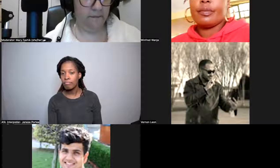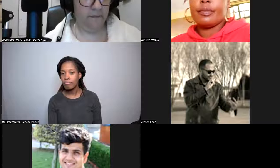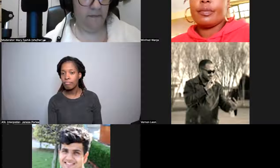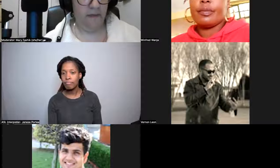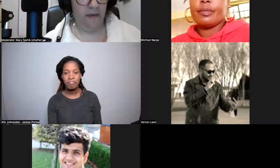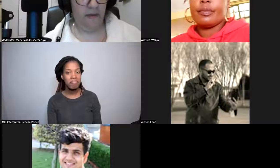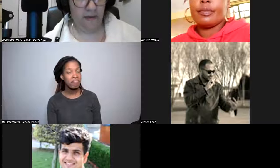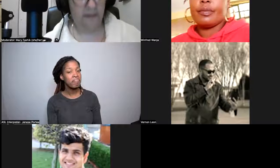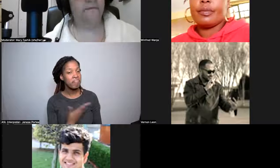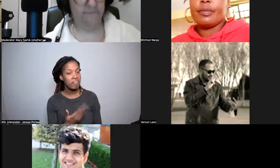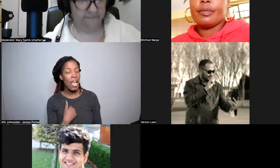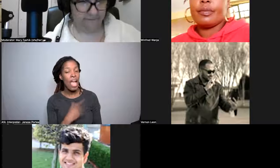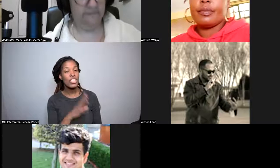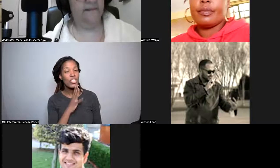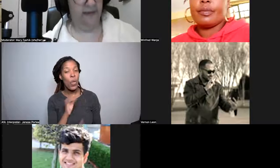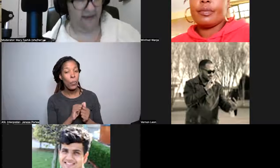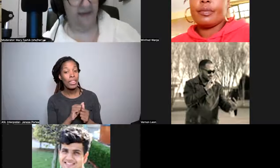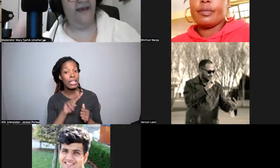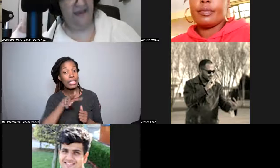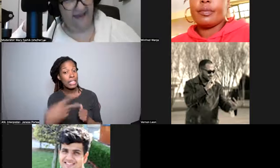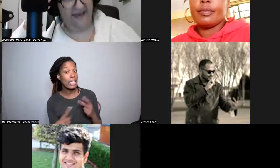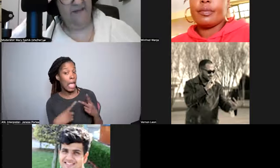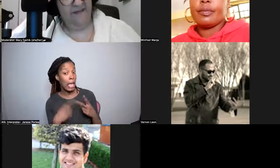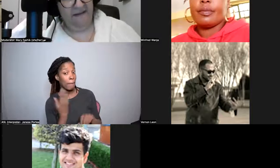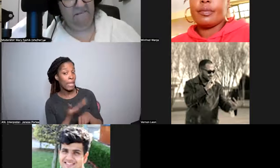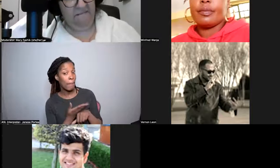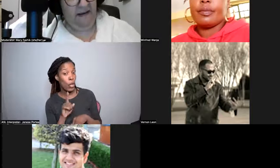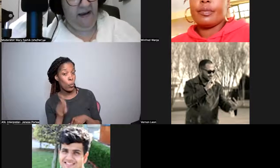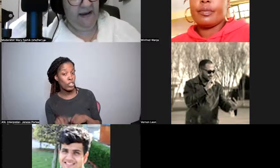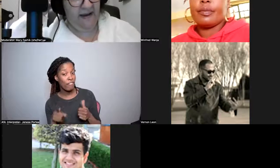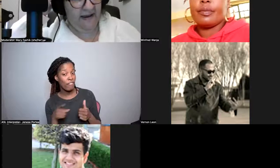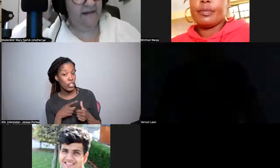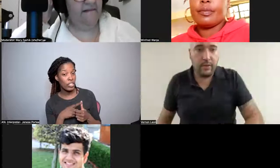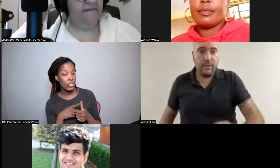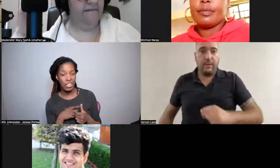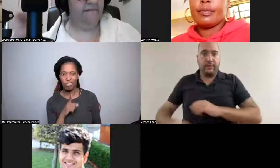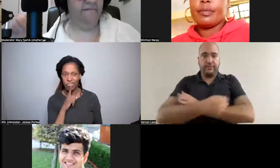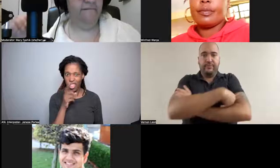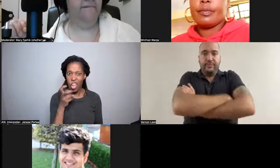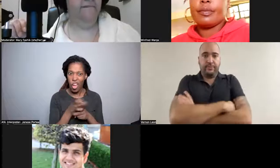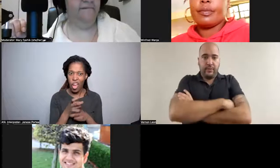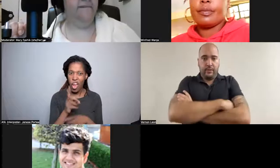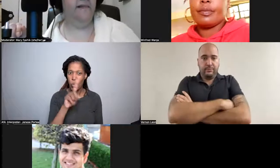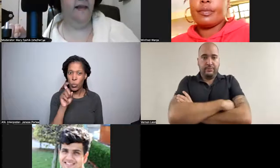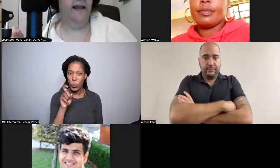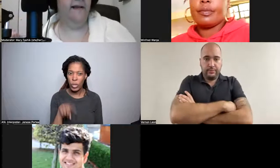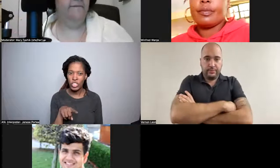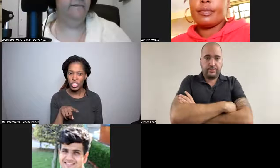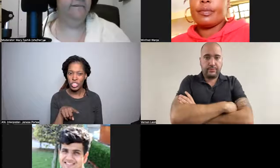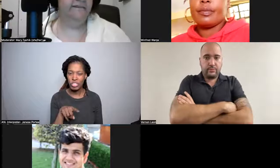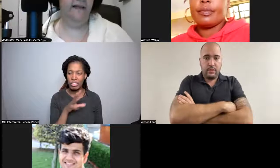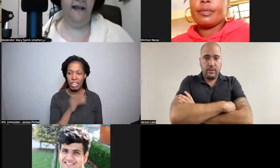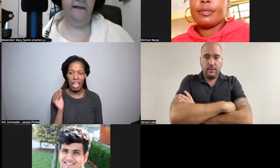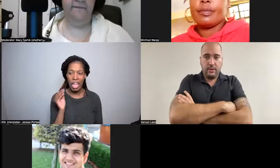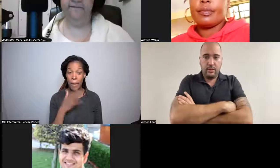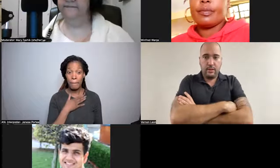I might start with your second piggyback question there, because that's a really hard question, and